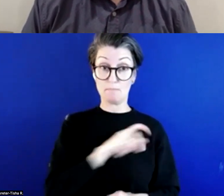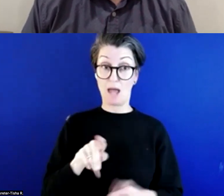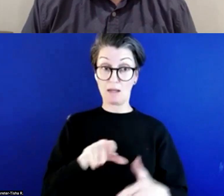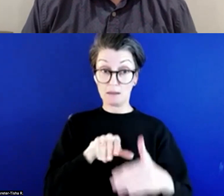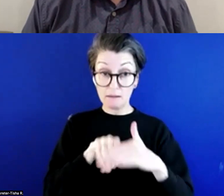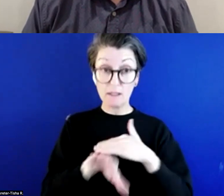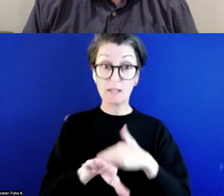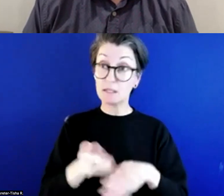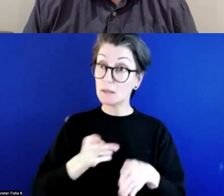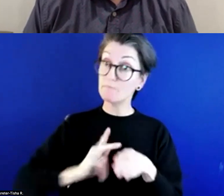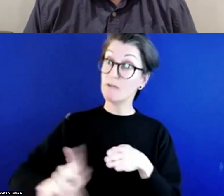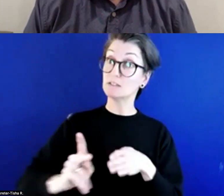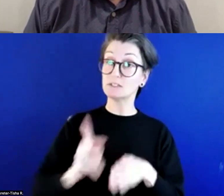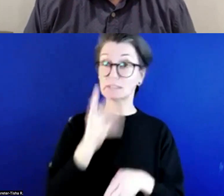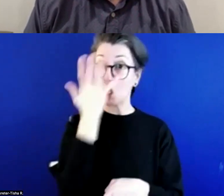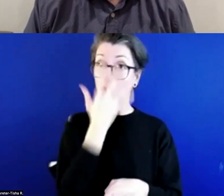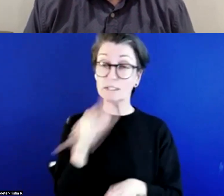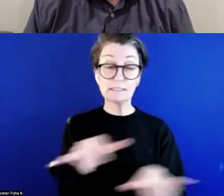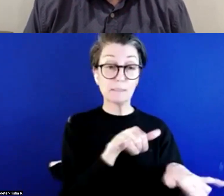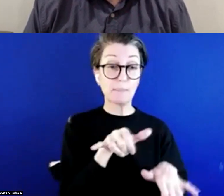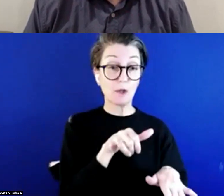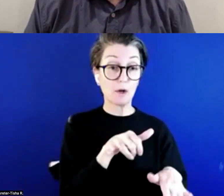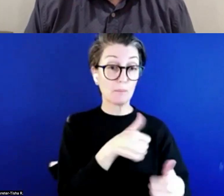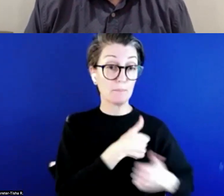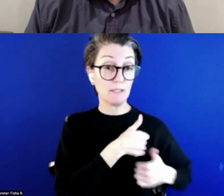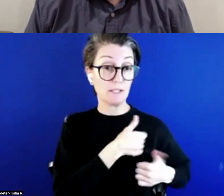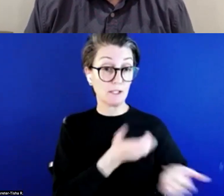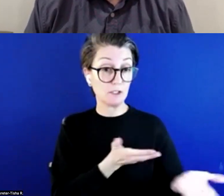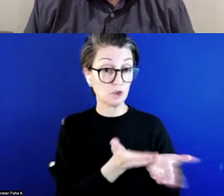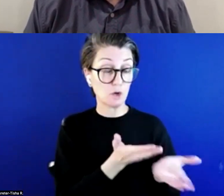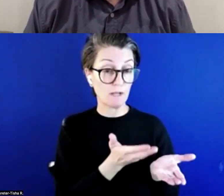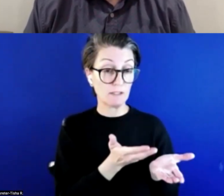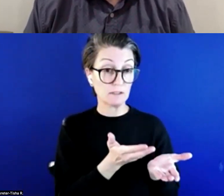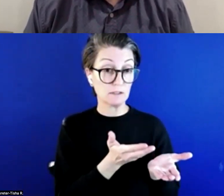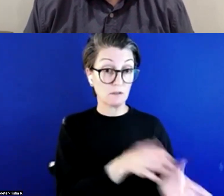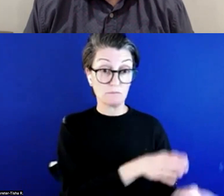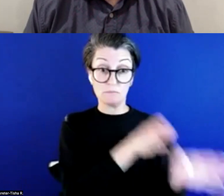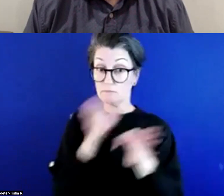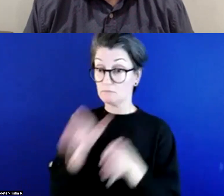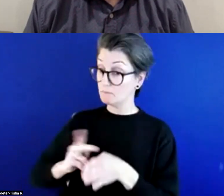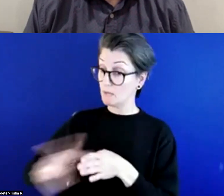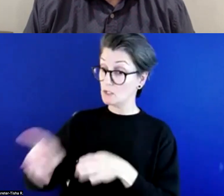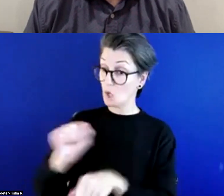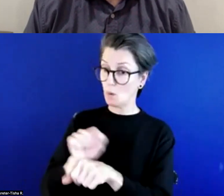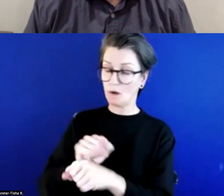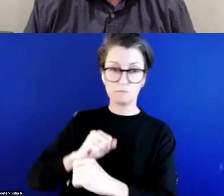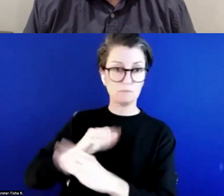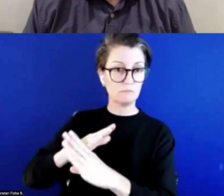mirrored what I was doing in service, that was now inaccessible to me. And so I was really kind